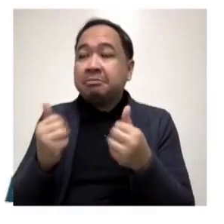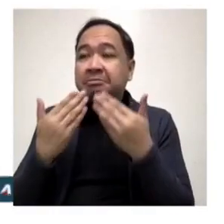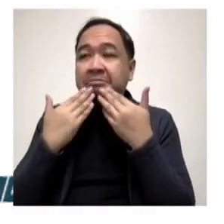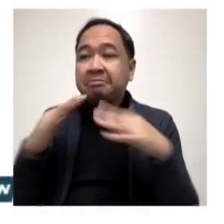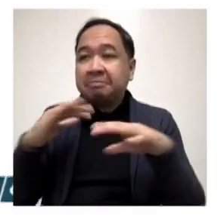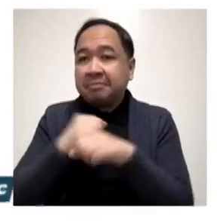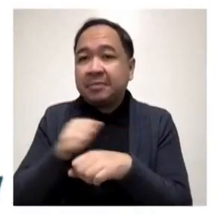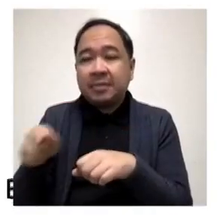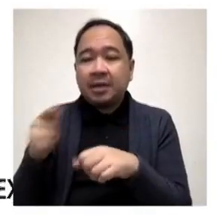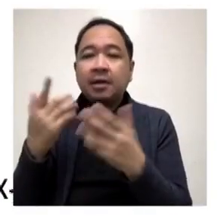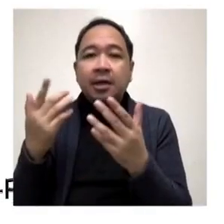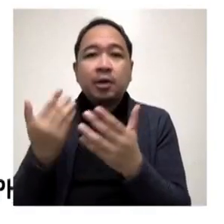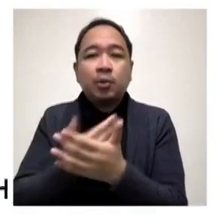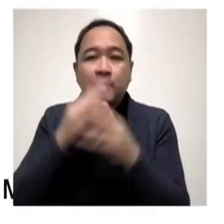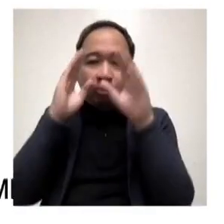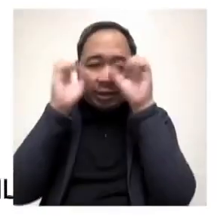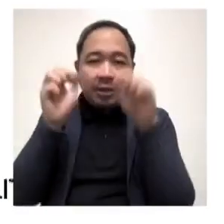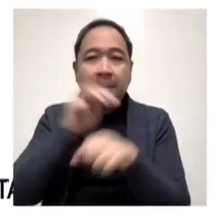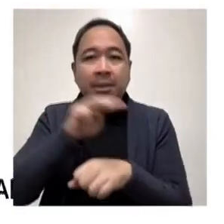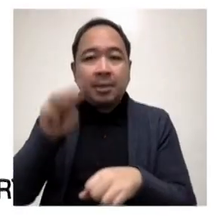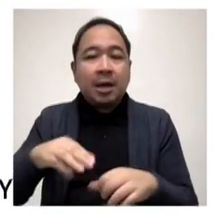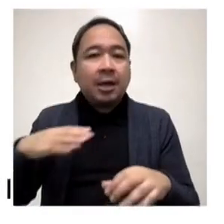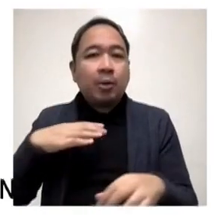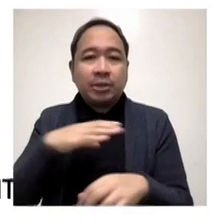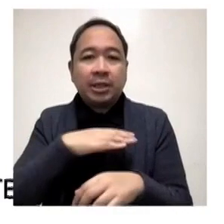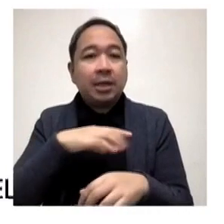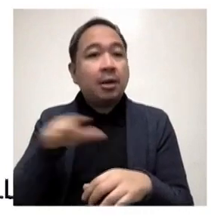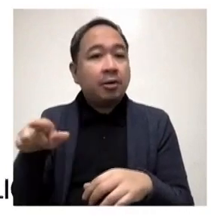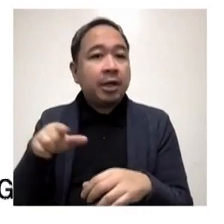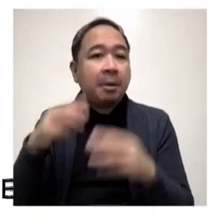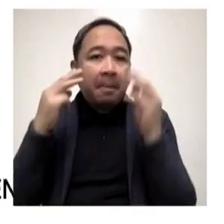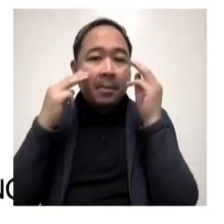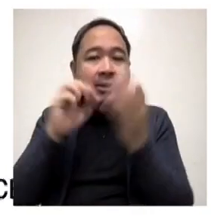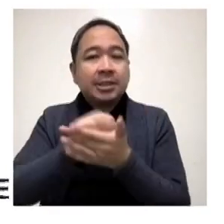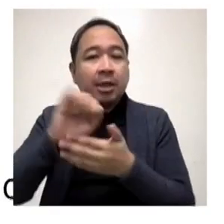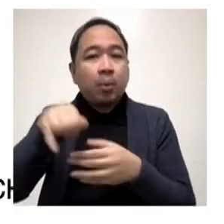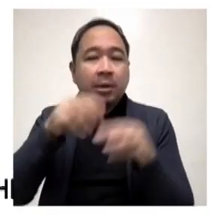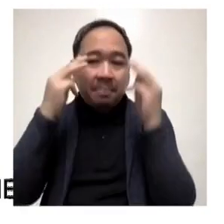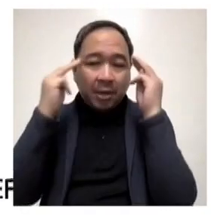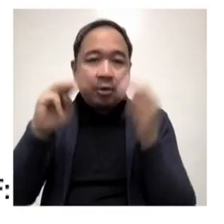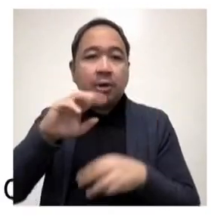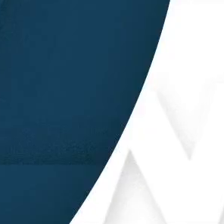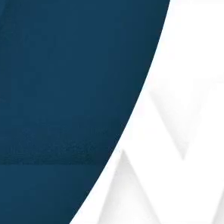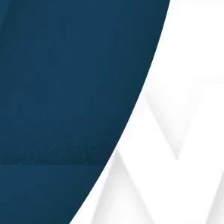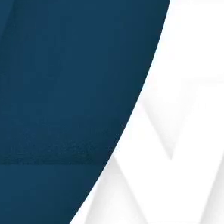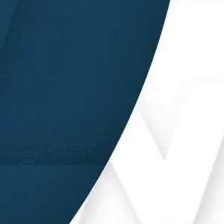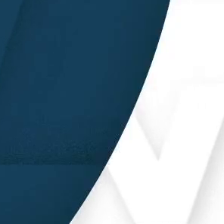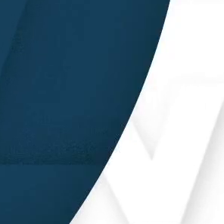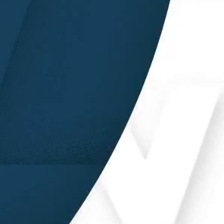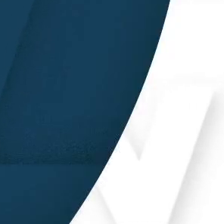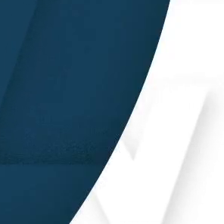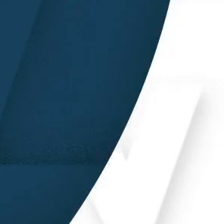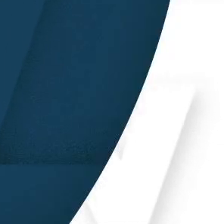president of the Metro Manila Council. Thank you for joining us this afternoon. Appreciate it. Thank you, Carmina. Thanks again. Thank you.